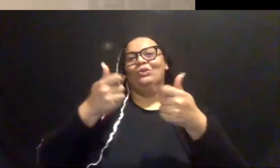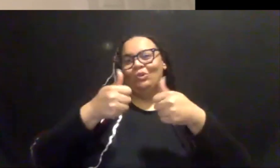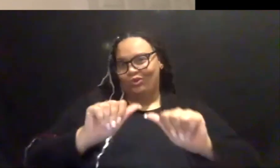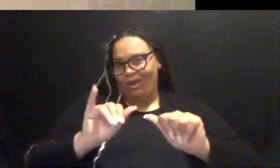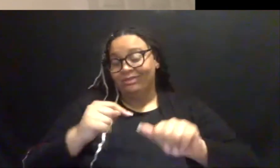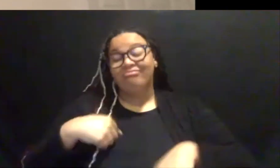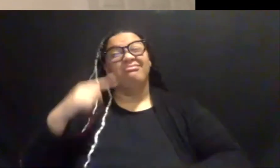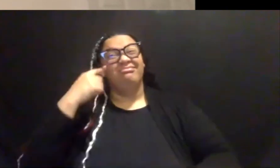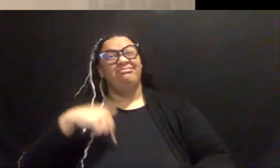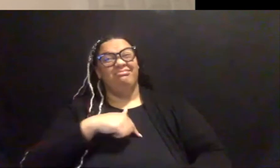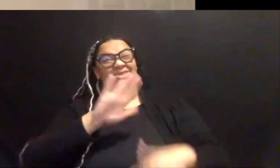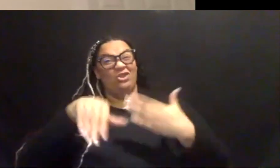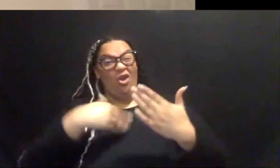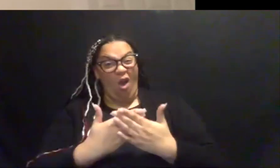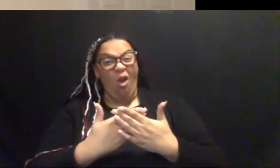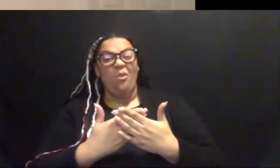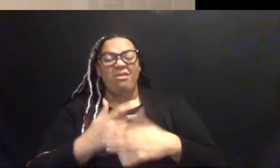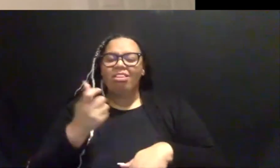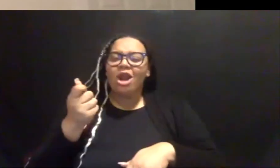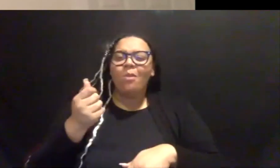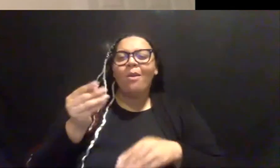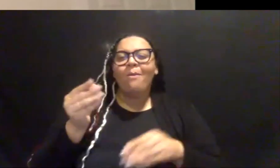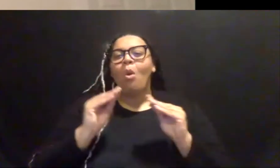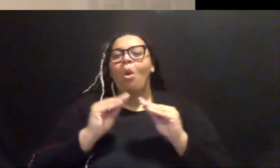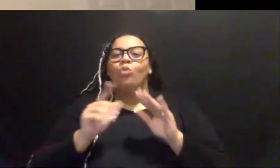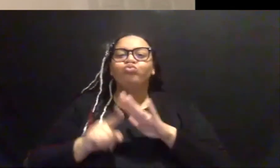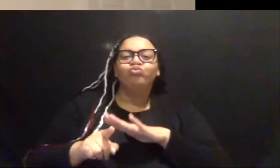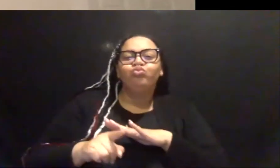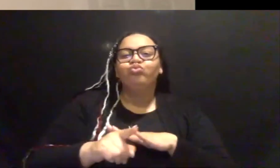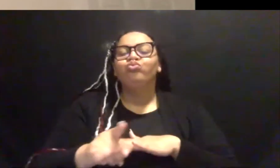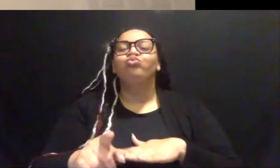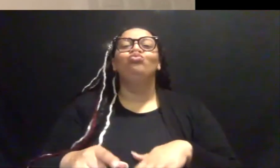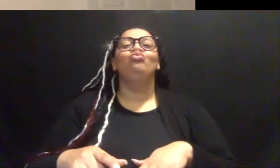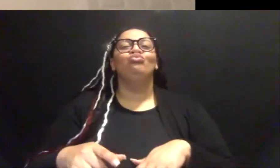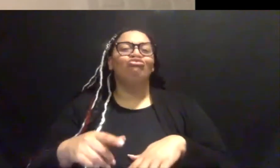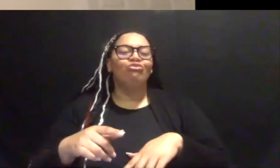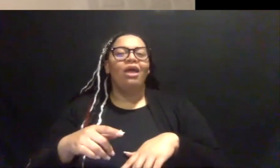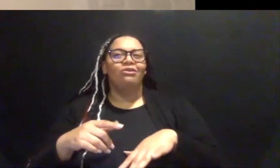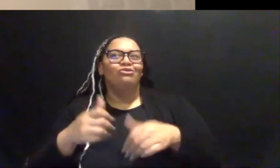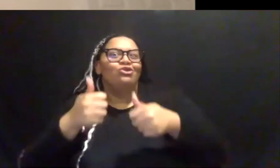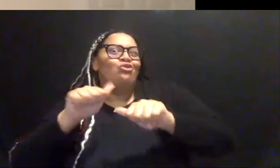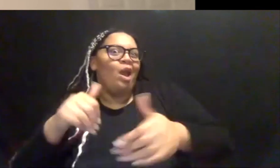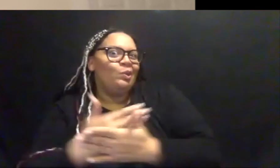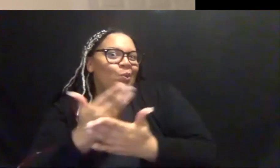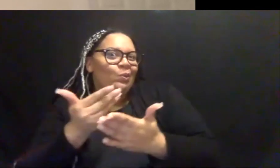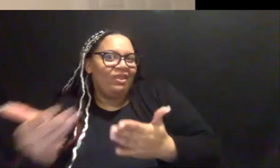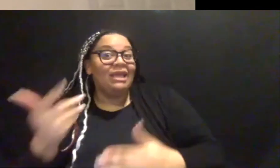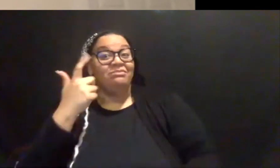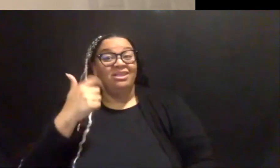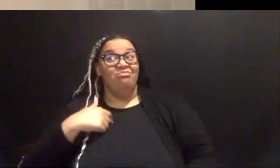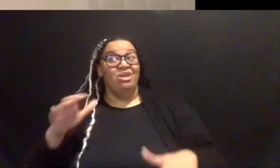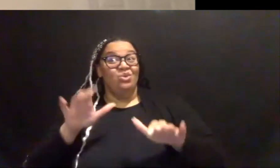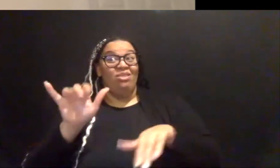all be a little bit adventurous in terms of just giving things a shot, because really doing that changed my